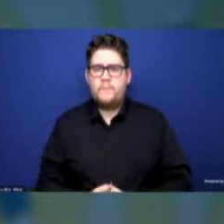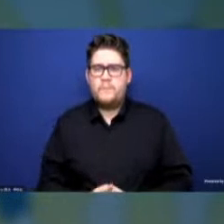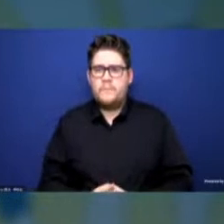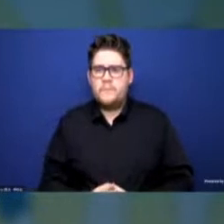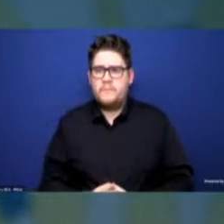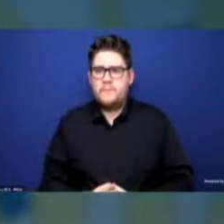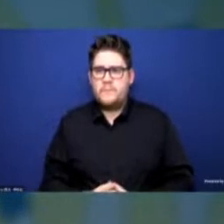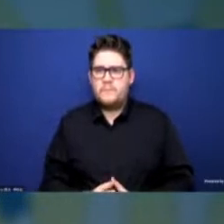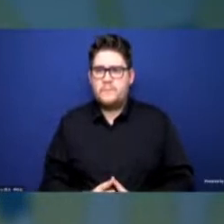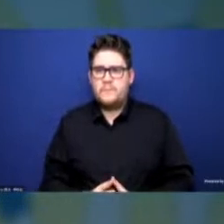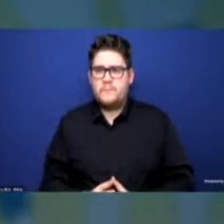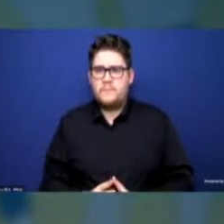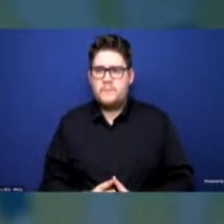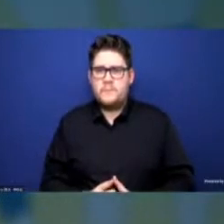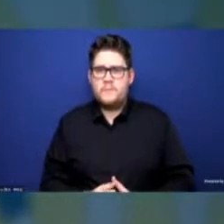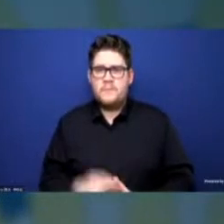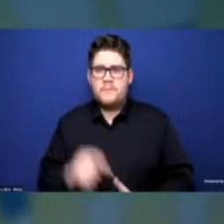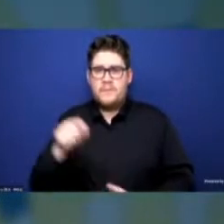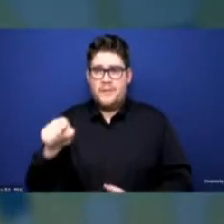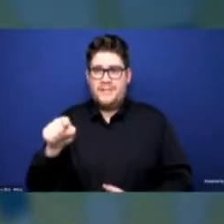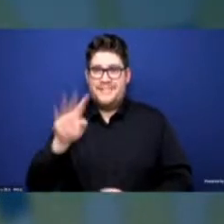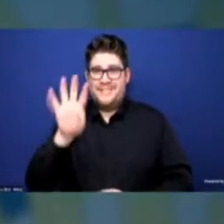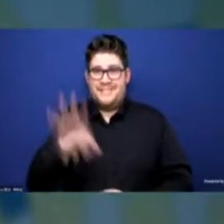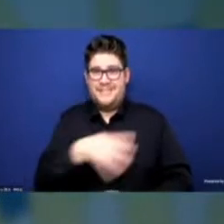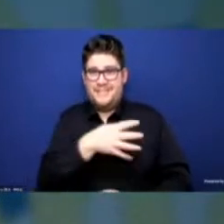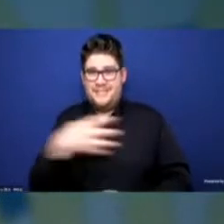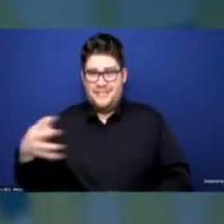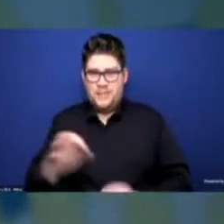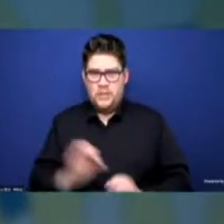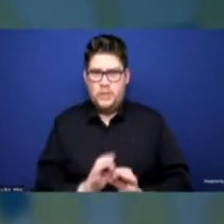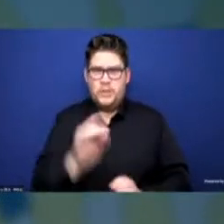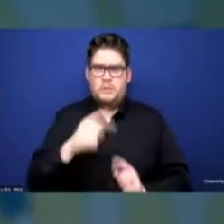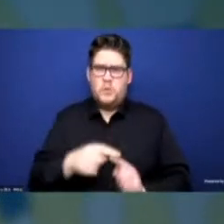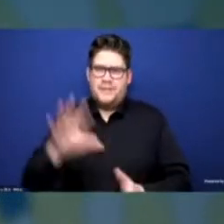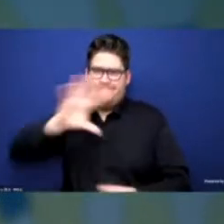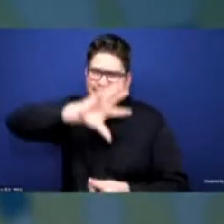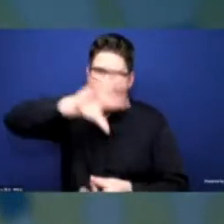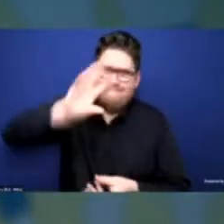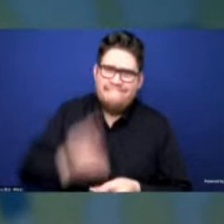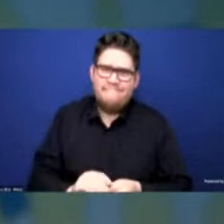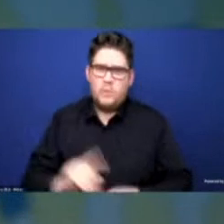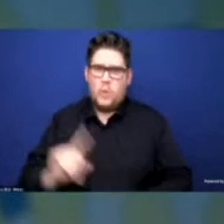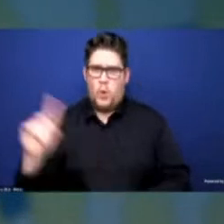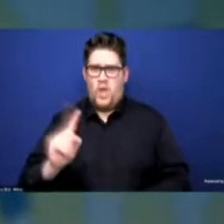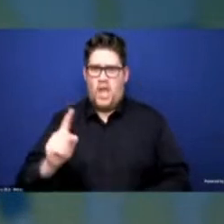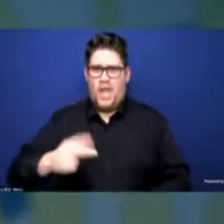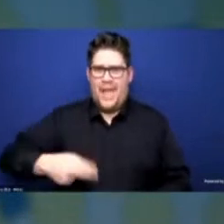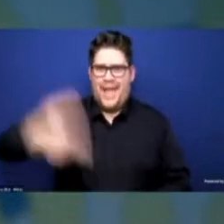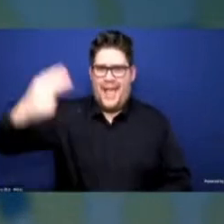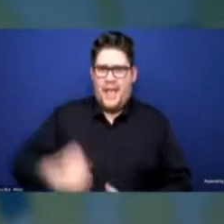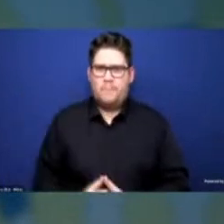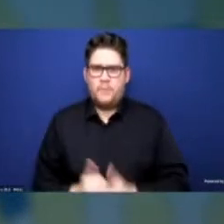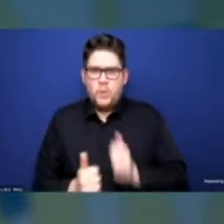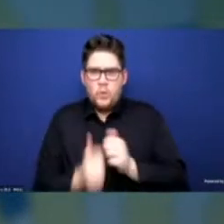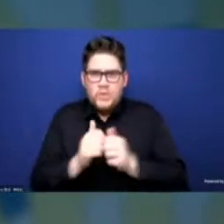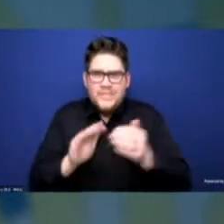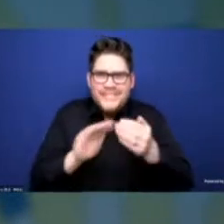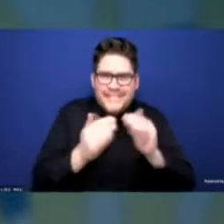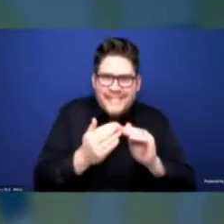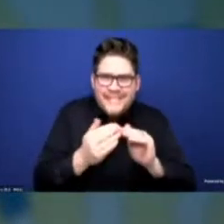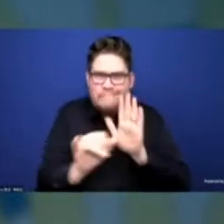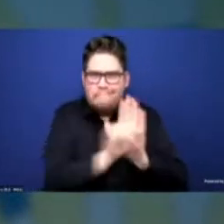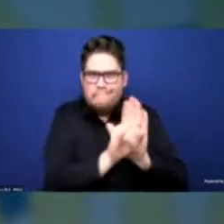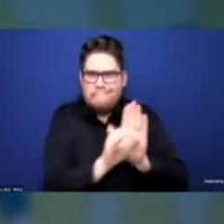transmission are highest, but also the burden of COVID-19 in different communities. So these are two of the pieces